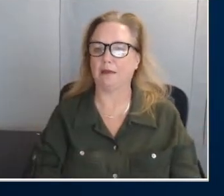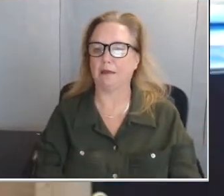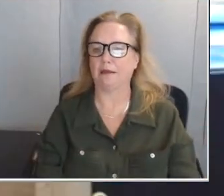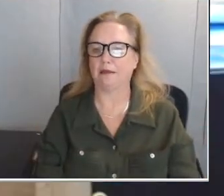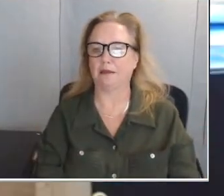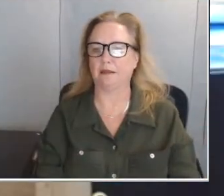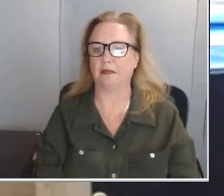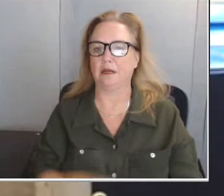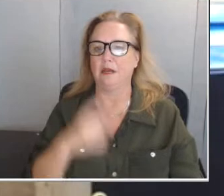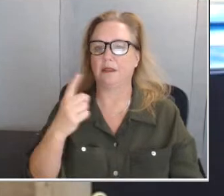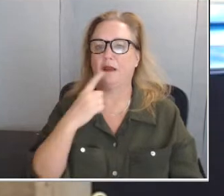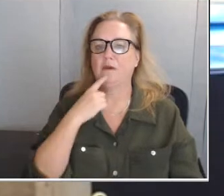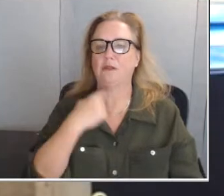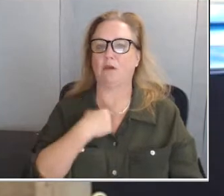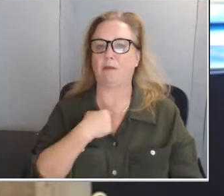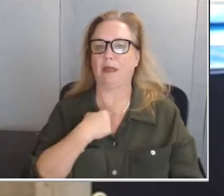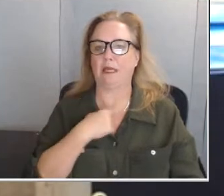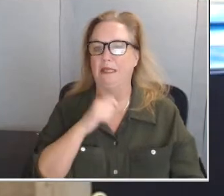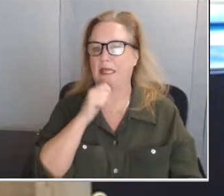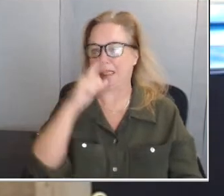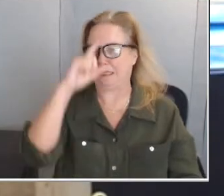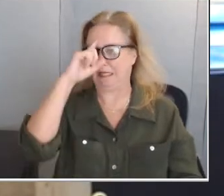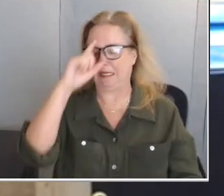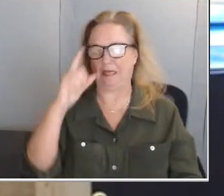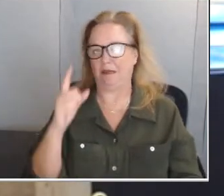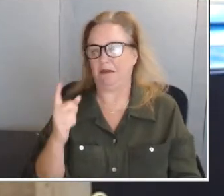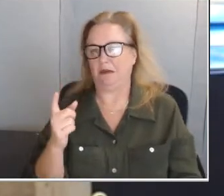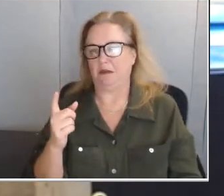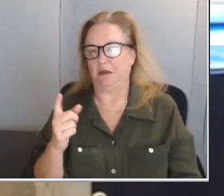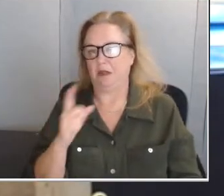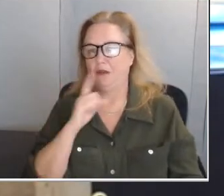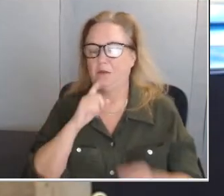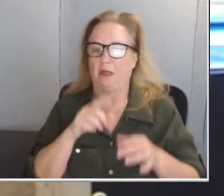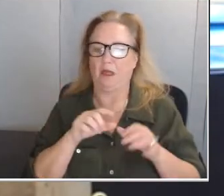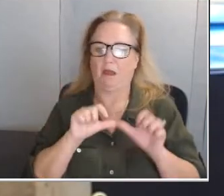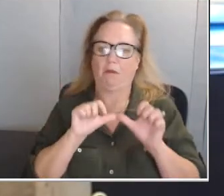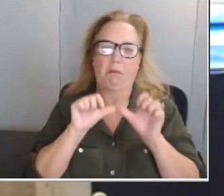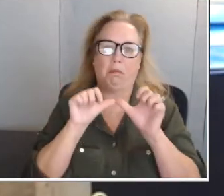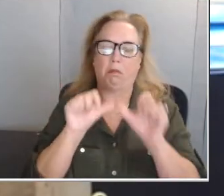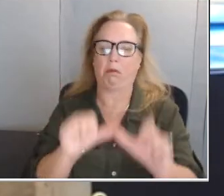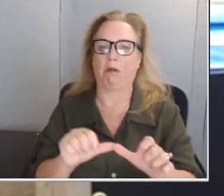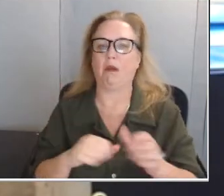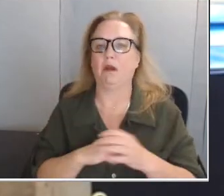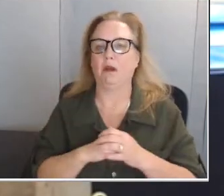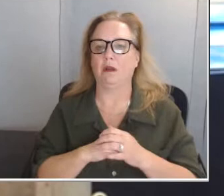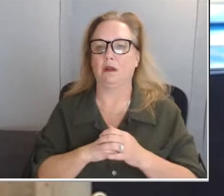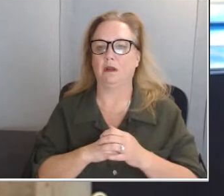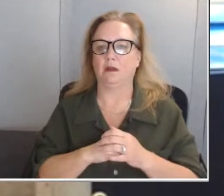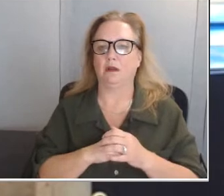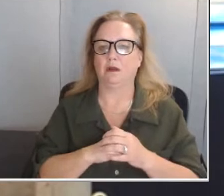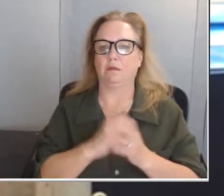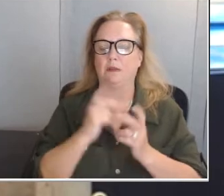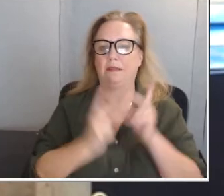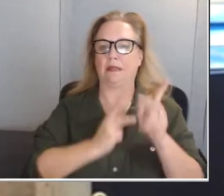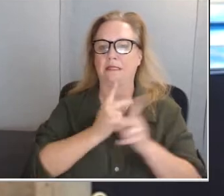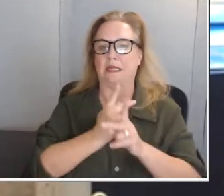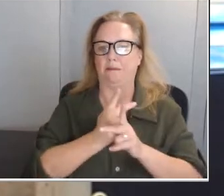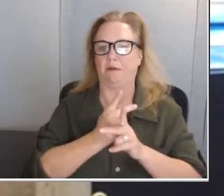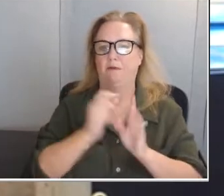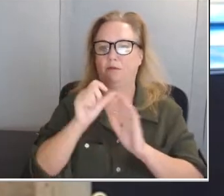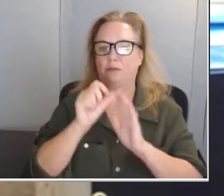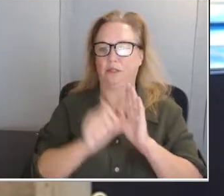They always told me they didn't think it was going to be super prolonged based on the type of procedure they were